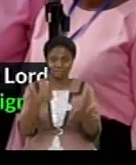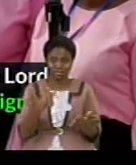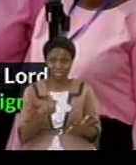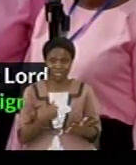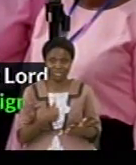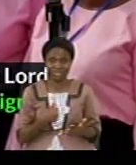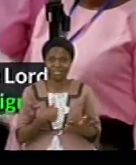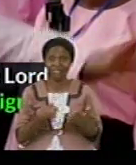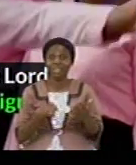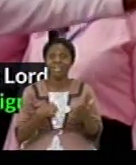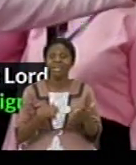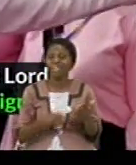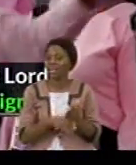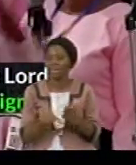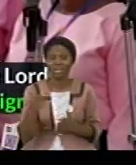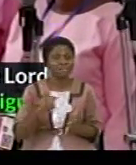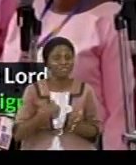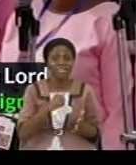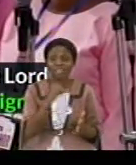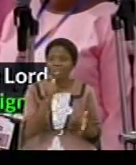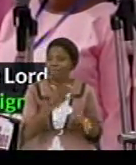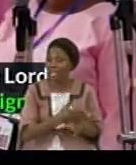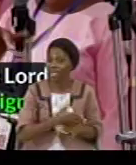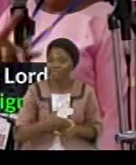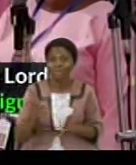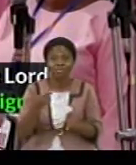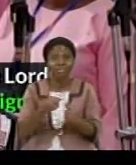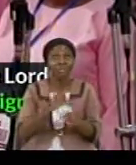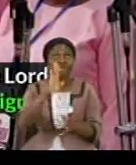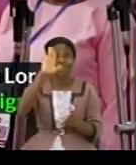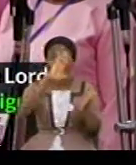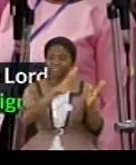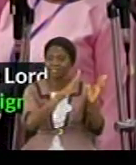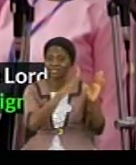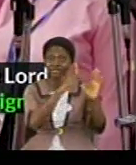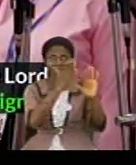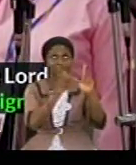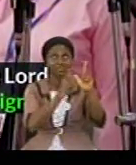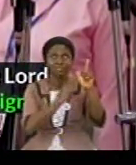cast me not away from your